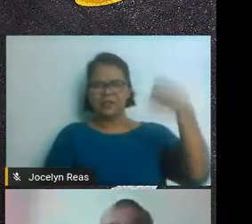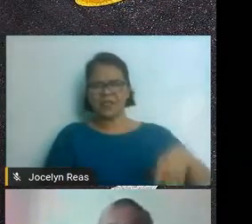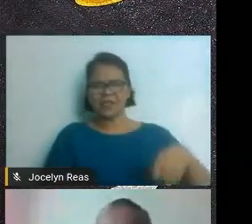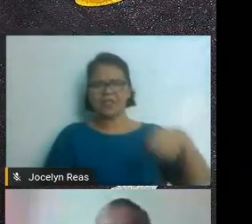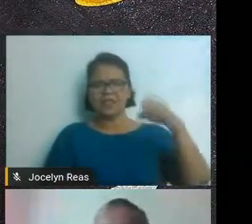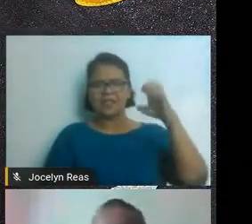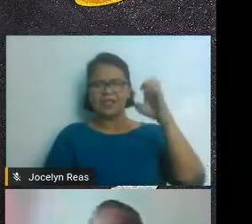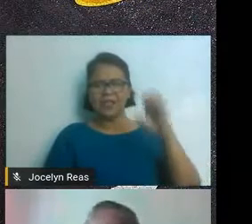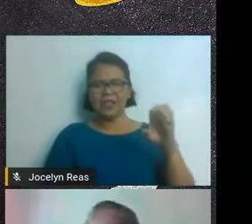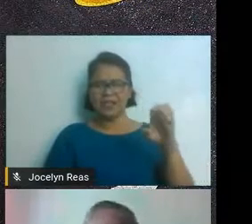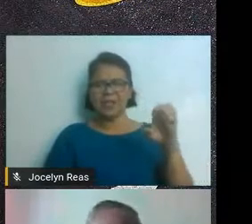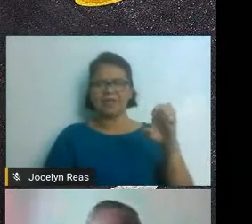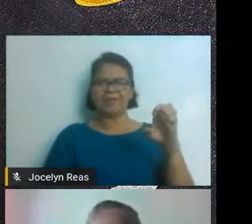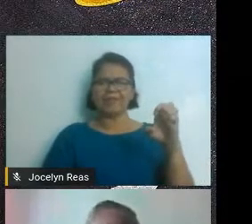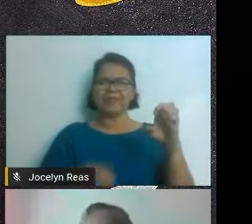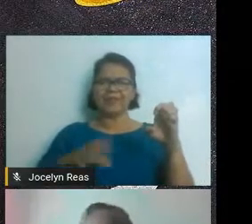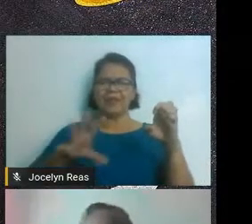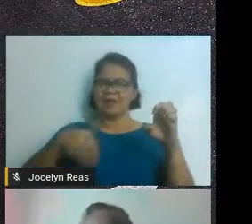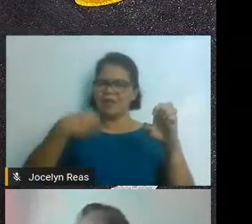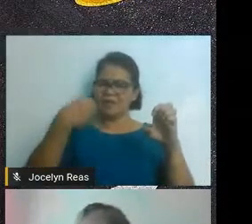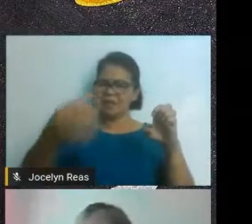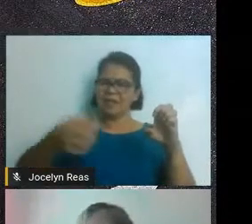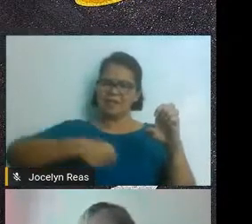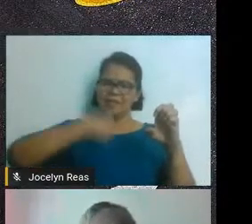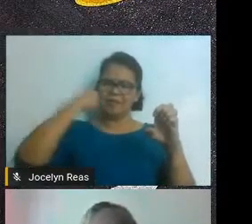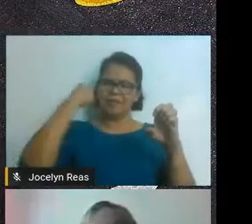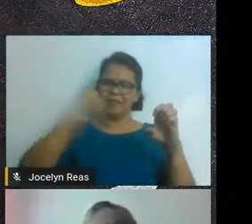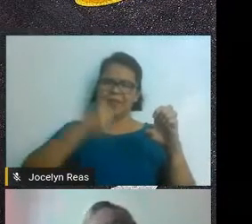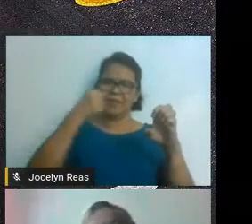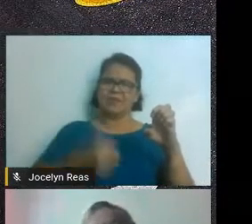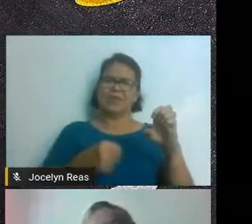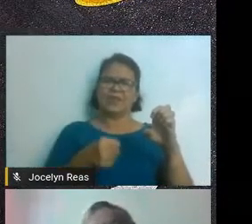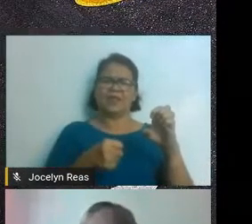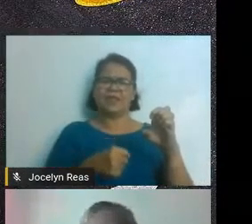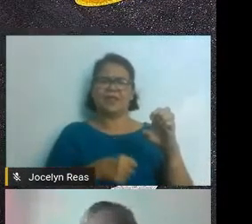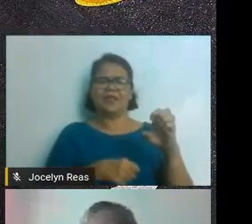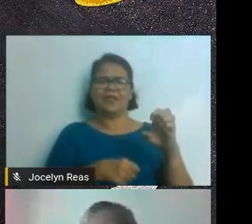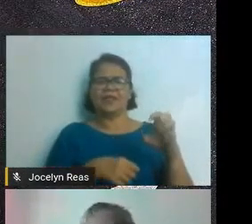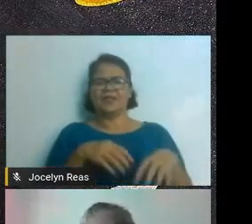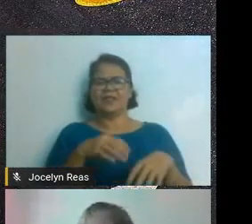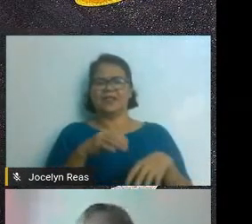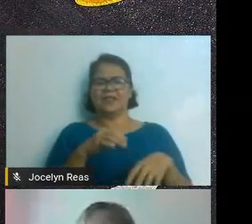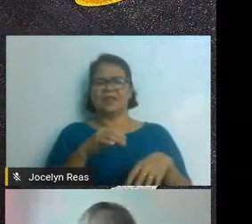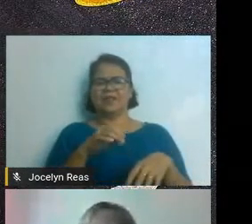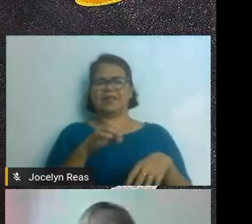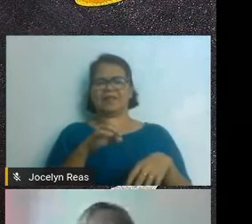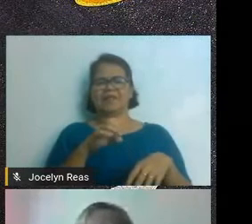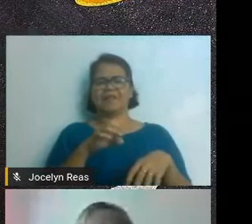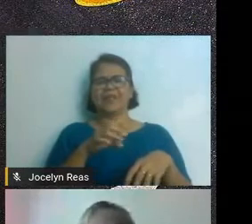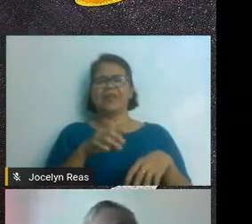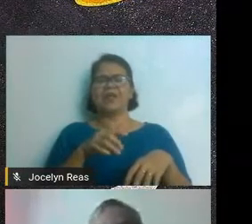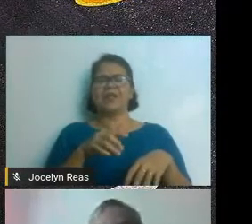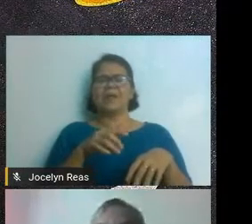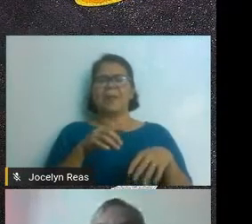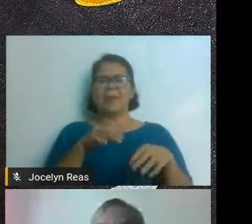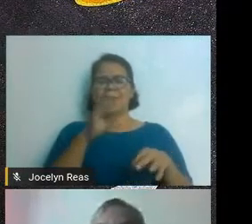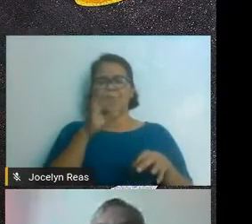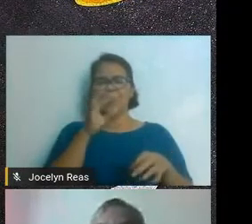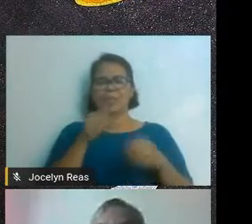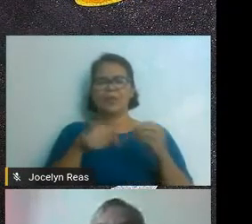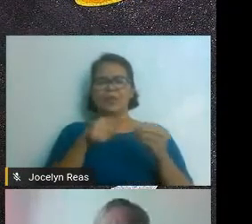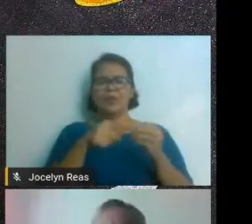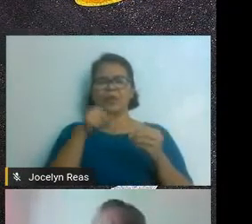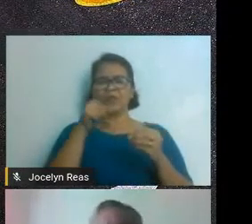I try to be, yung pang-anim is empowering. When you are empowering as a leader, friends, you don't